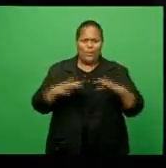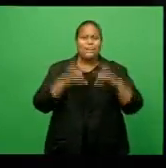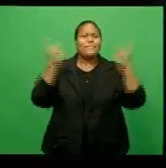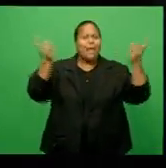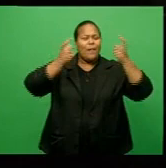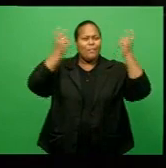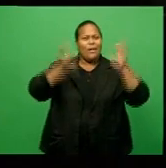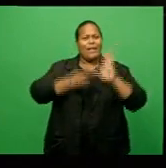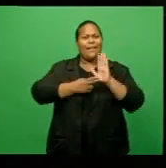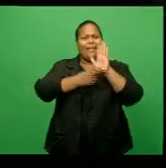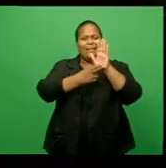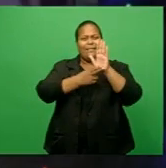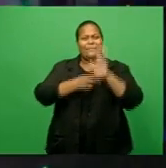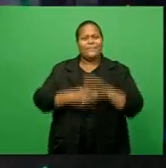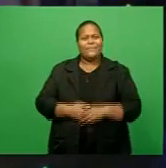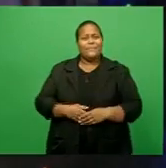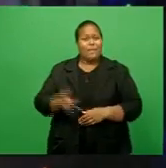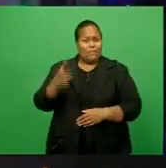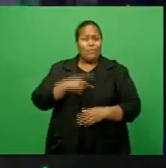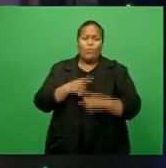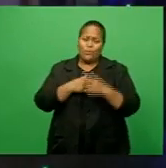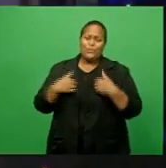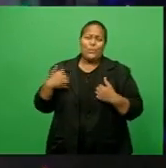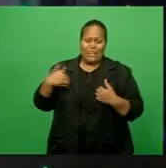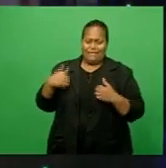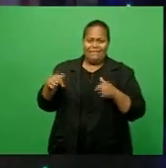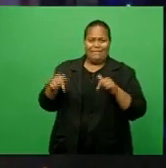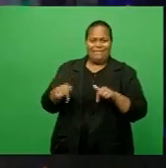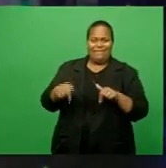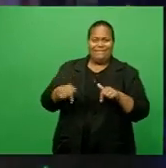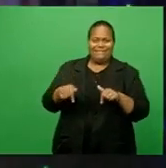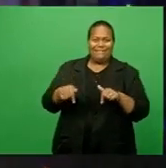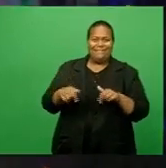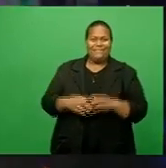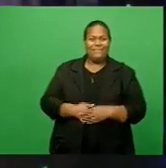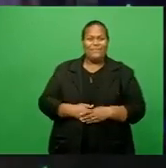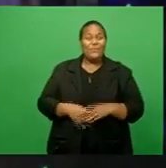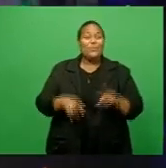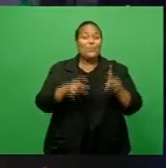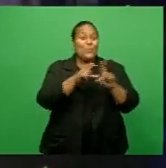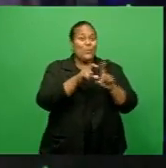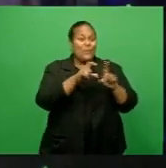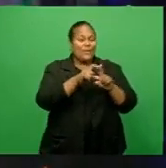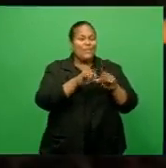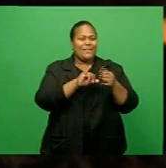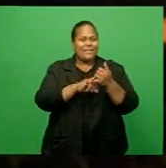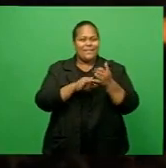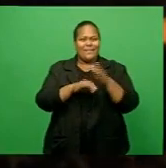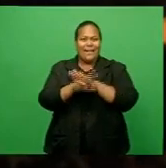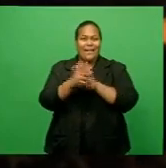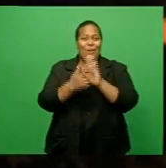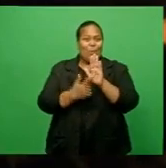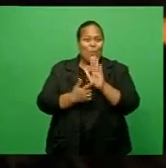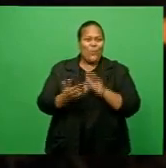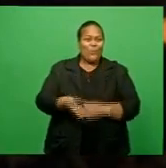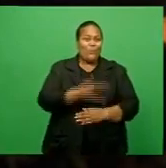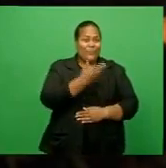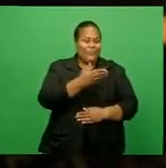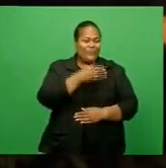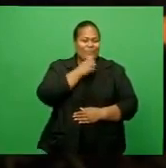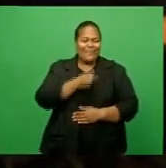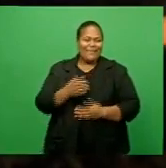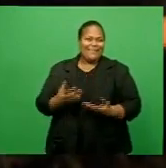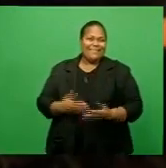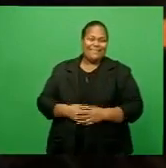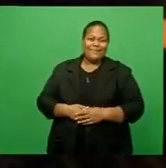because we've been living over here with my daughter and my son-in-law. Fasala says this